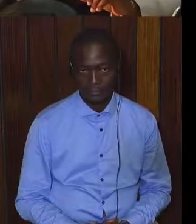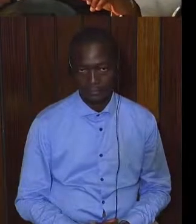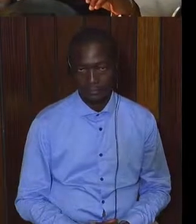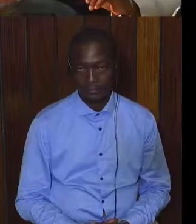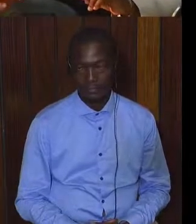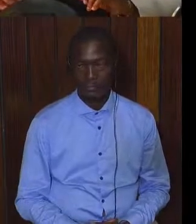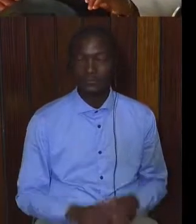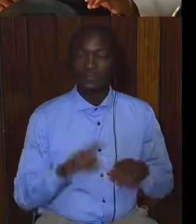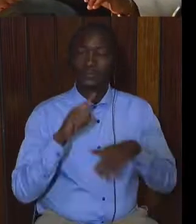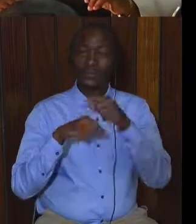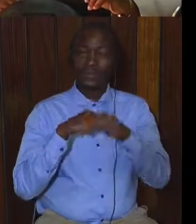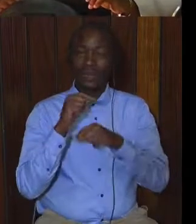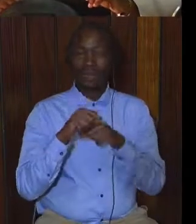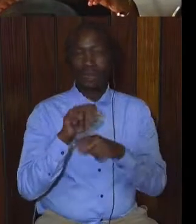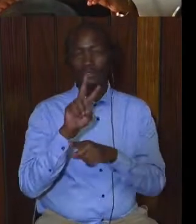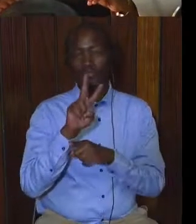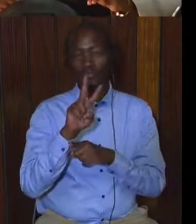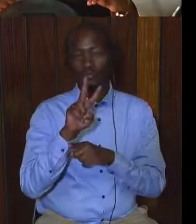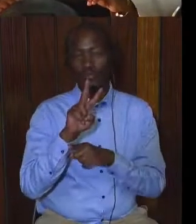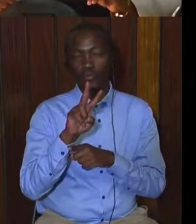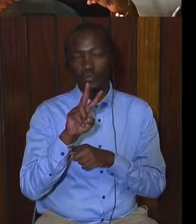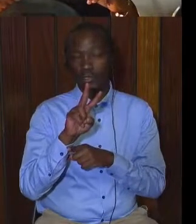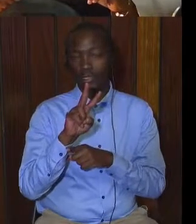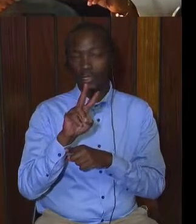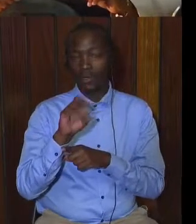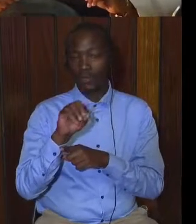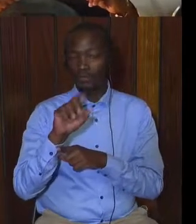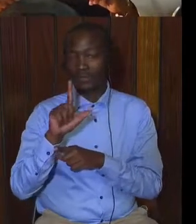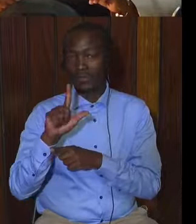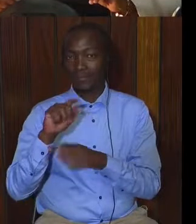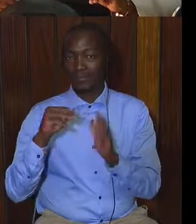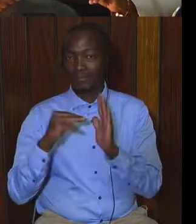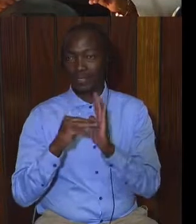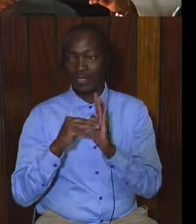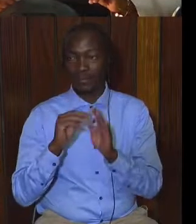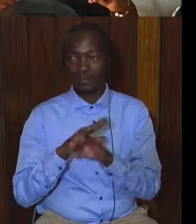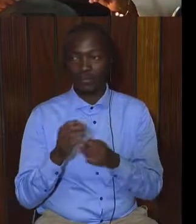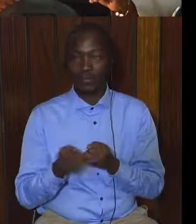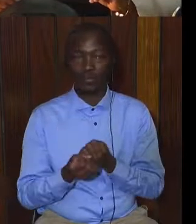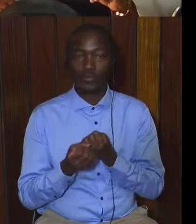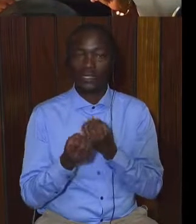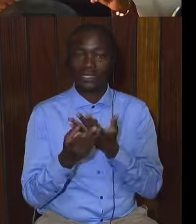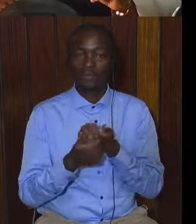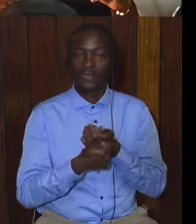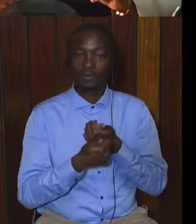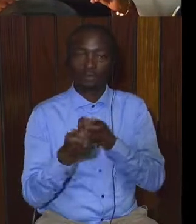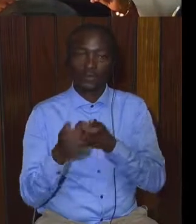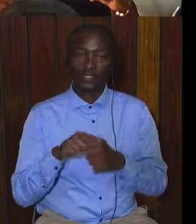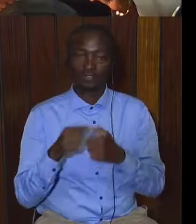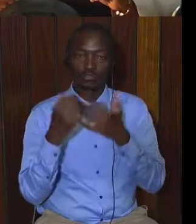Regarding the 207 million, we surrendered that back to Treasury, and that